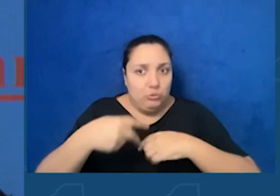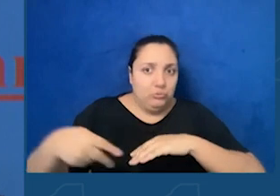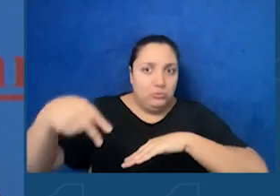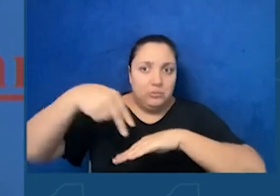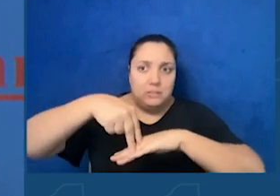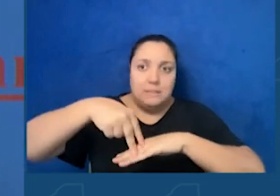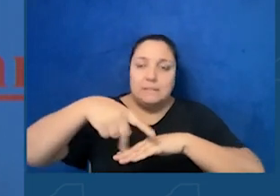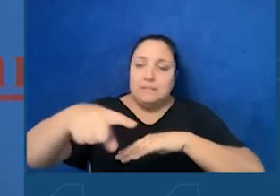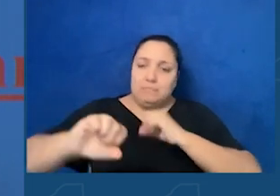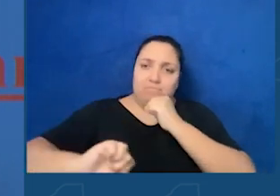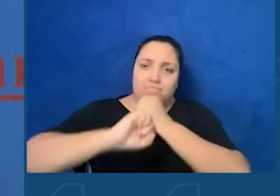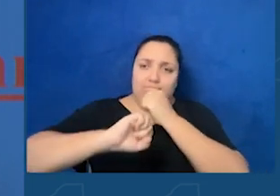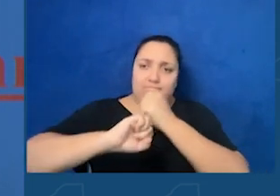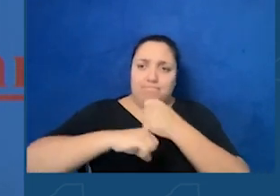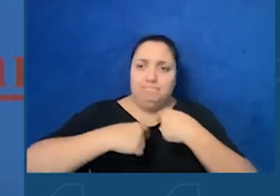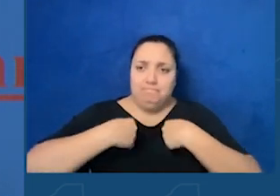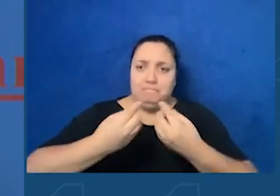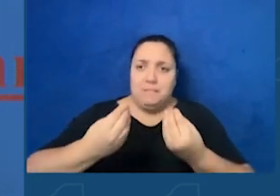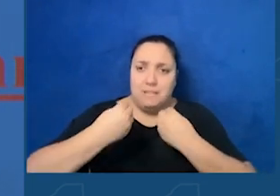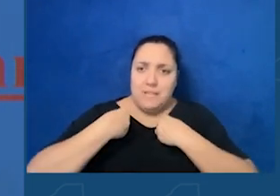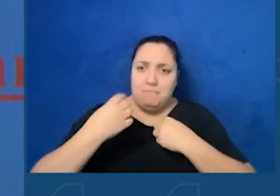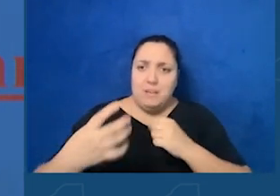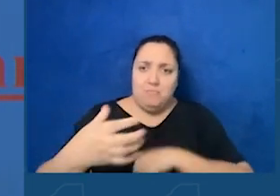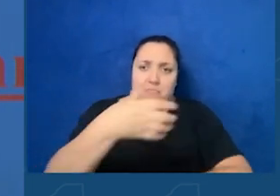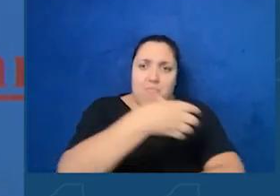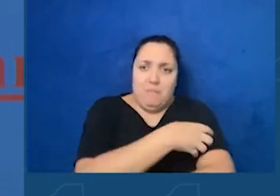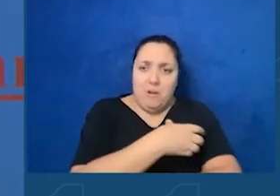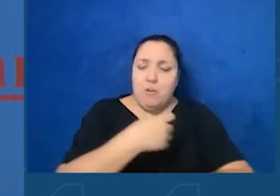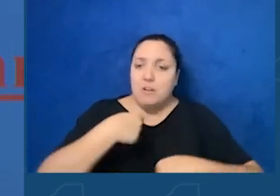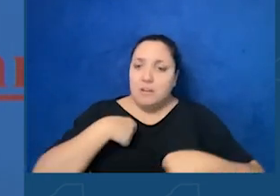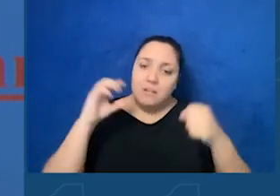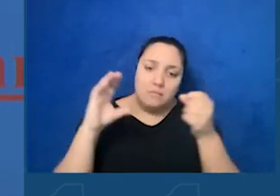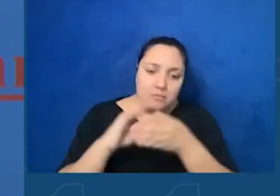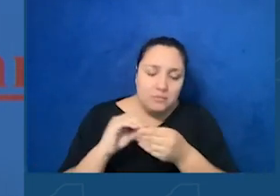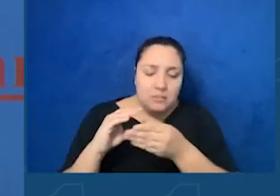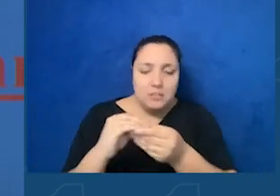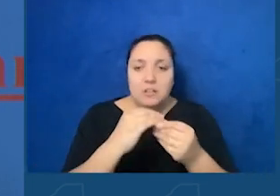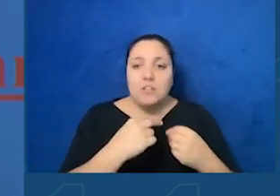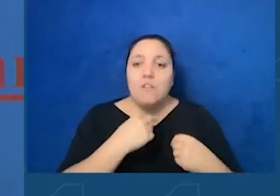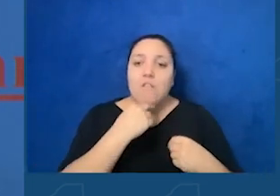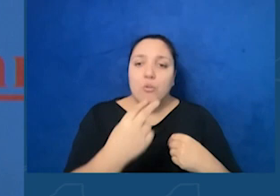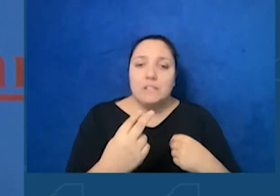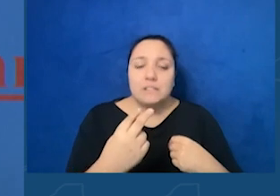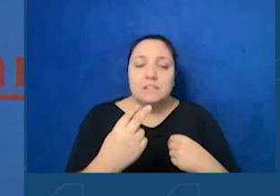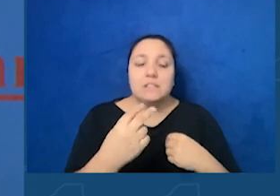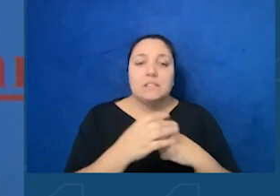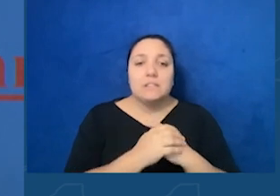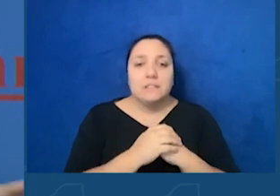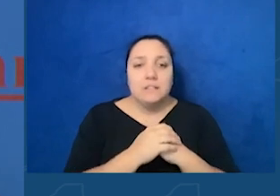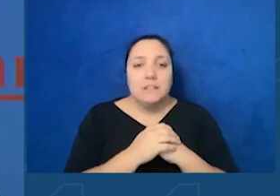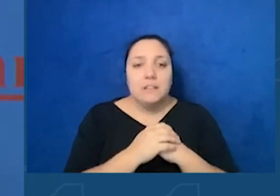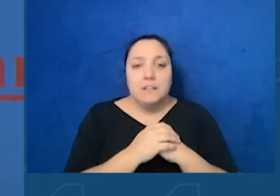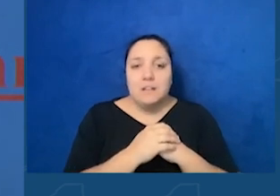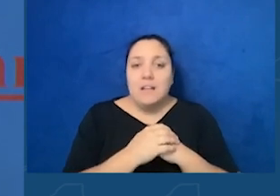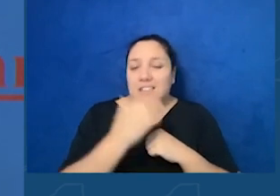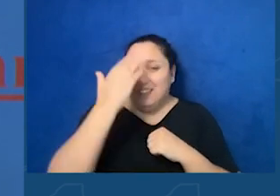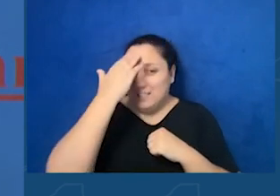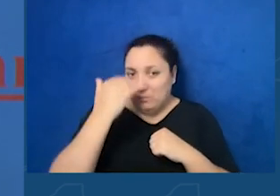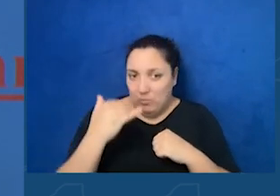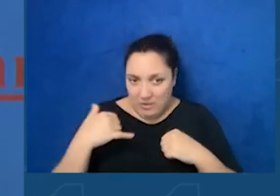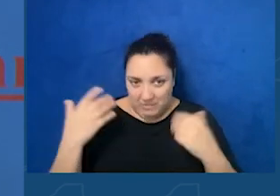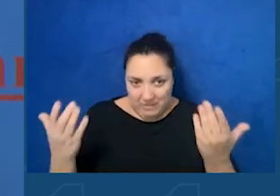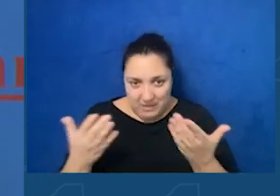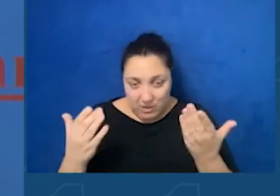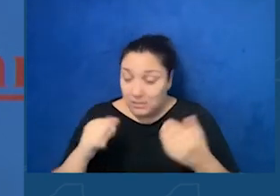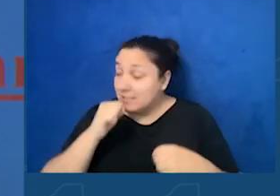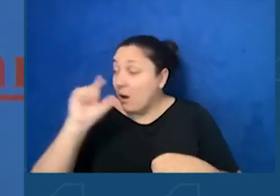to be the voice of the people that Dr. King wants us to keep fighting for. That is my pledge to all of you. It's not just a day. It